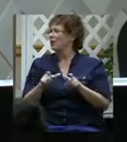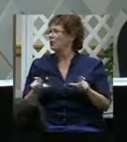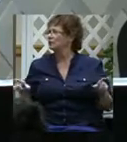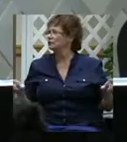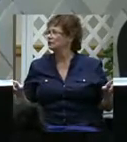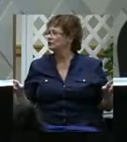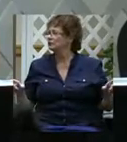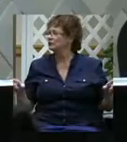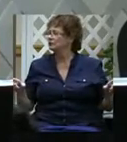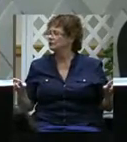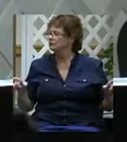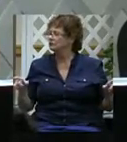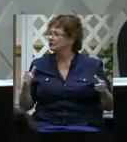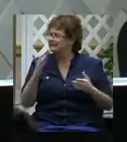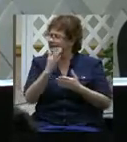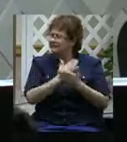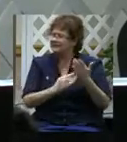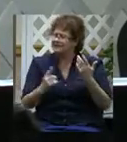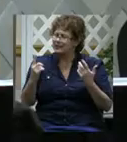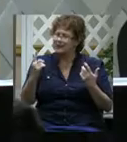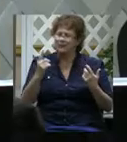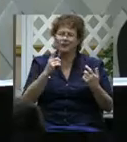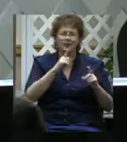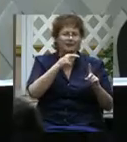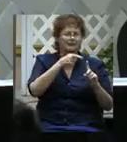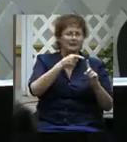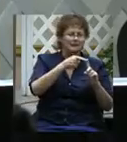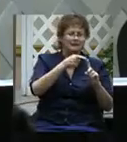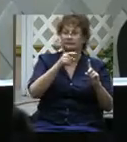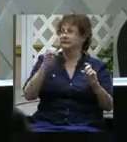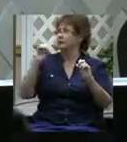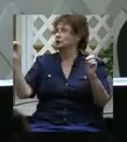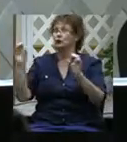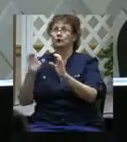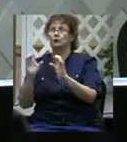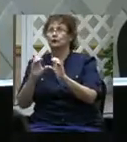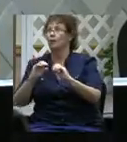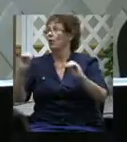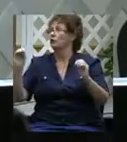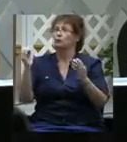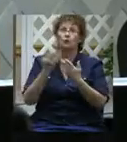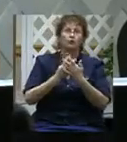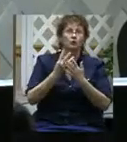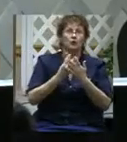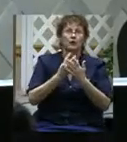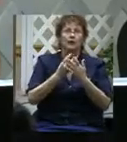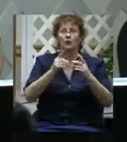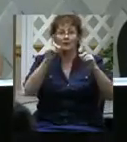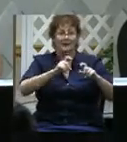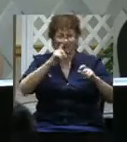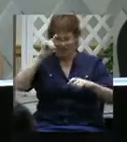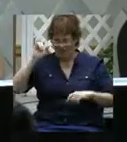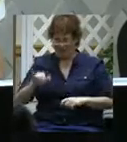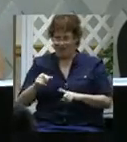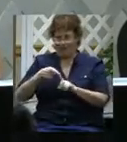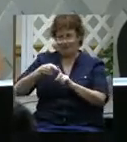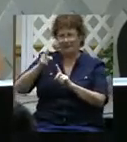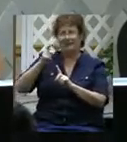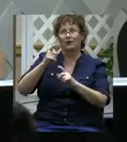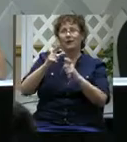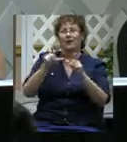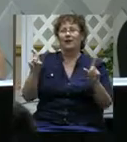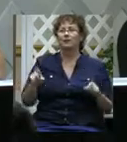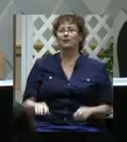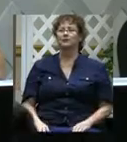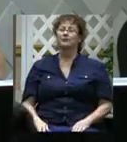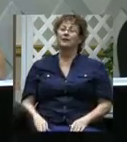language with somebody who went through the certification or screening testing. So Department